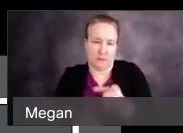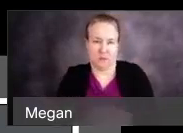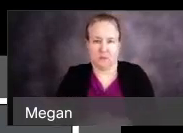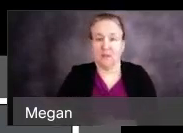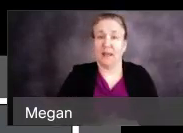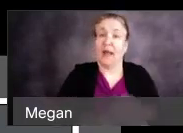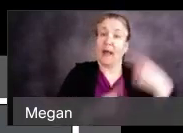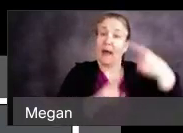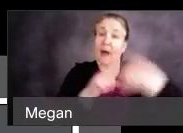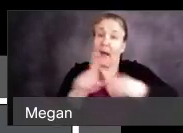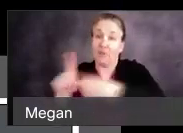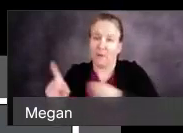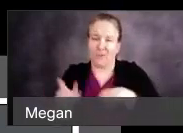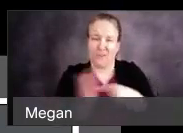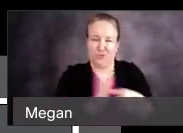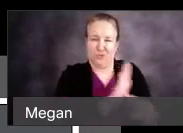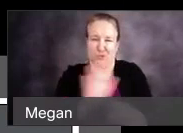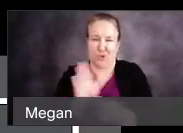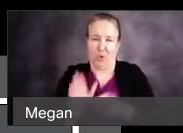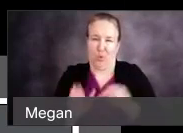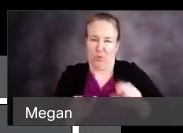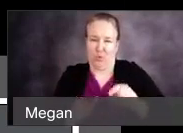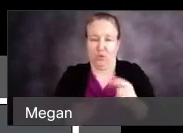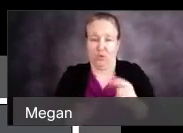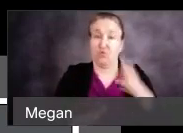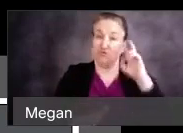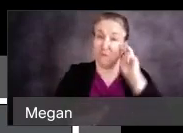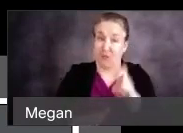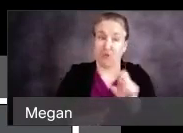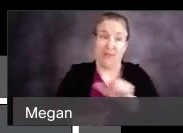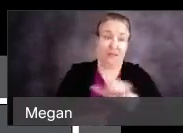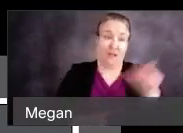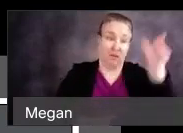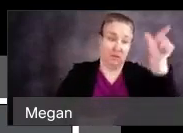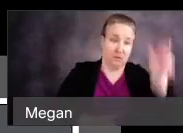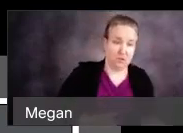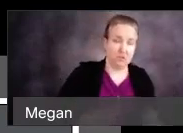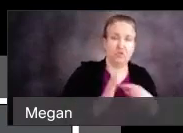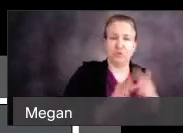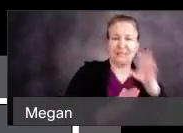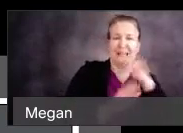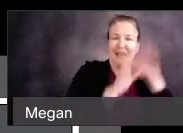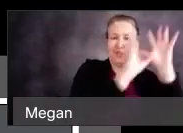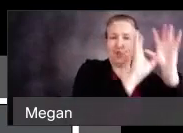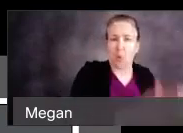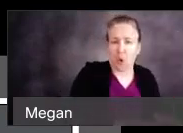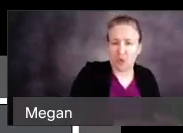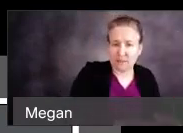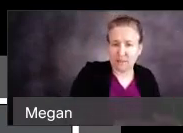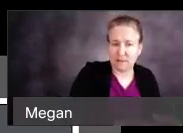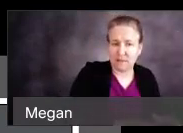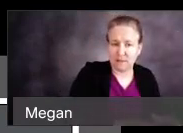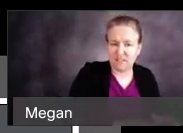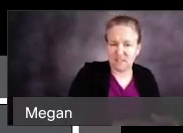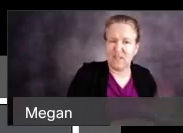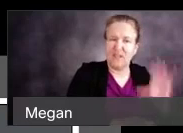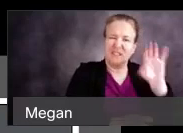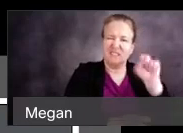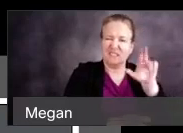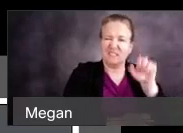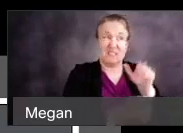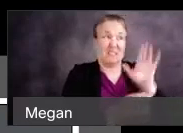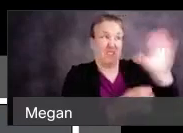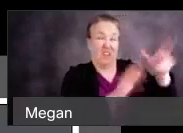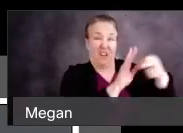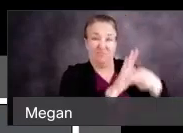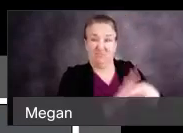every month. As a reminder, the far left column shows the age cohorts. These are defined by the census. The